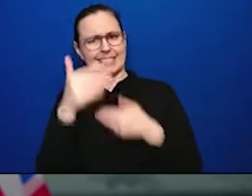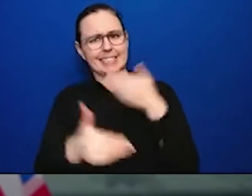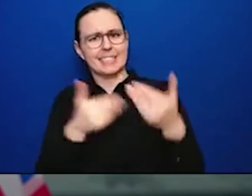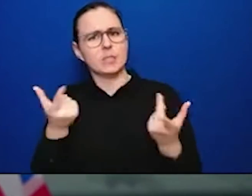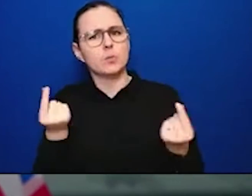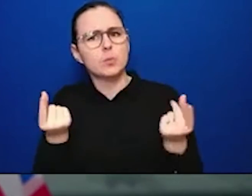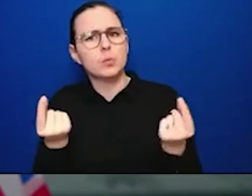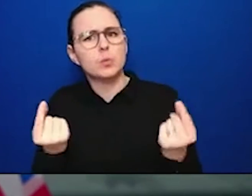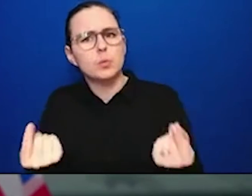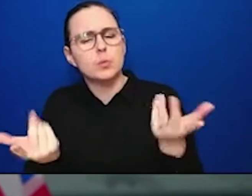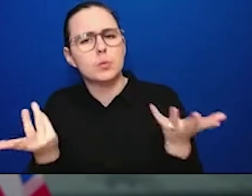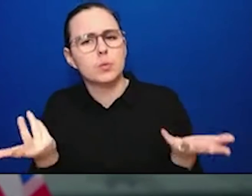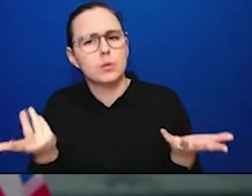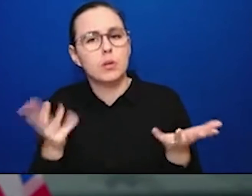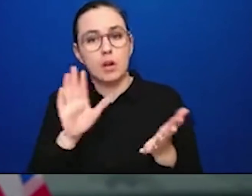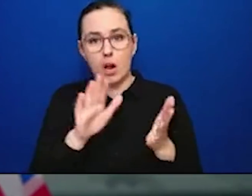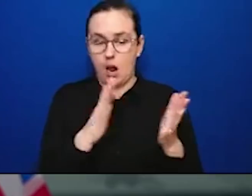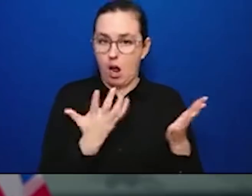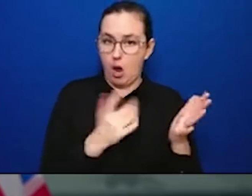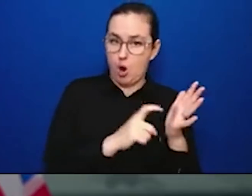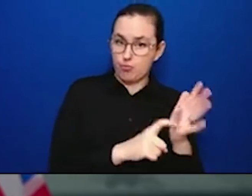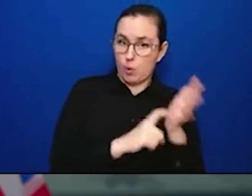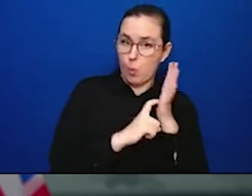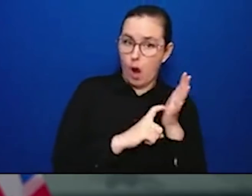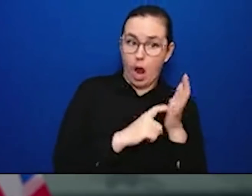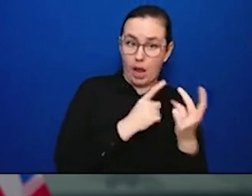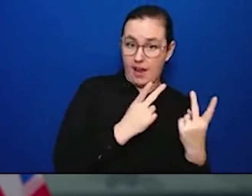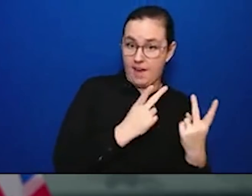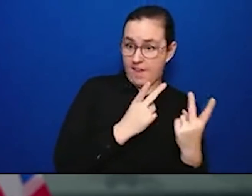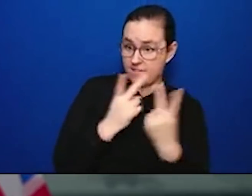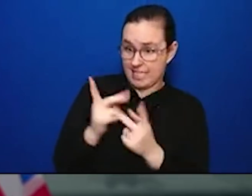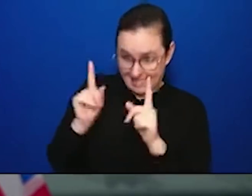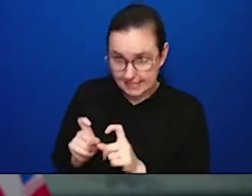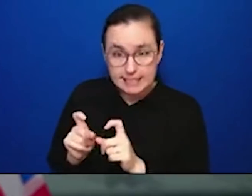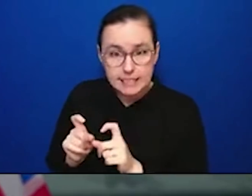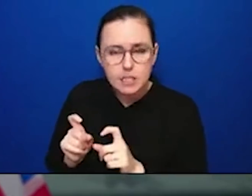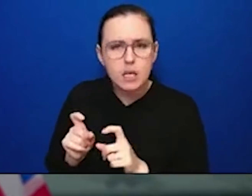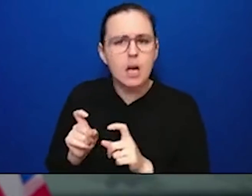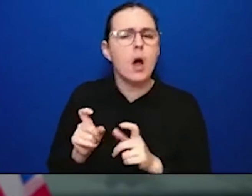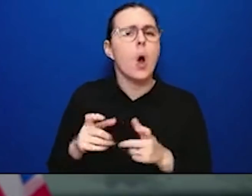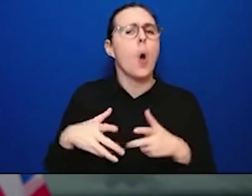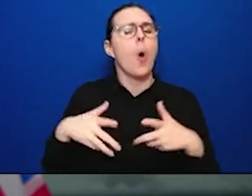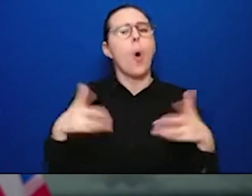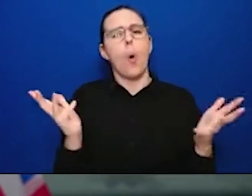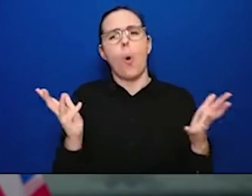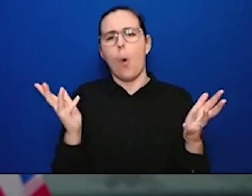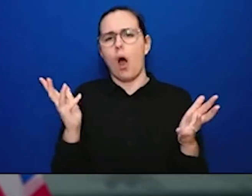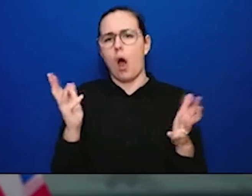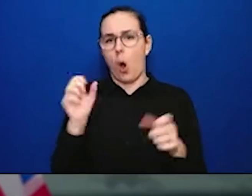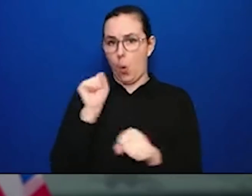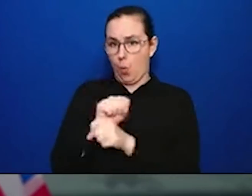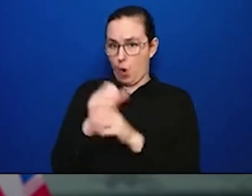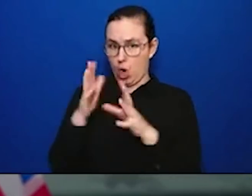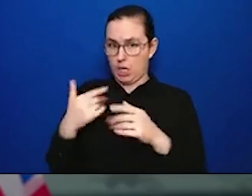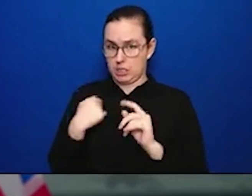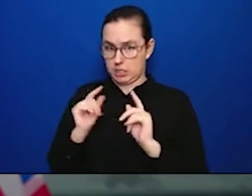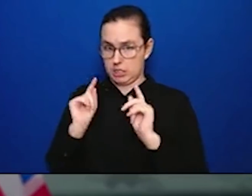is required for every visit or required for the beginning of every shift of designated workers?